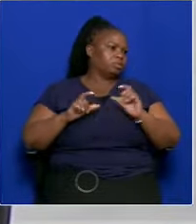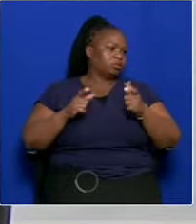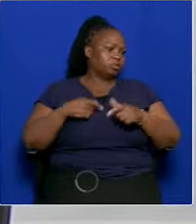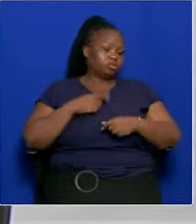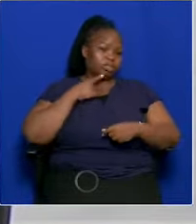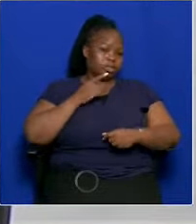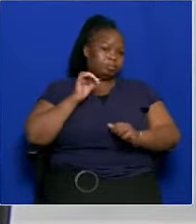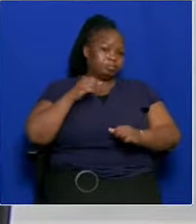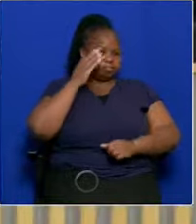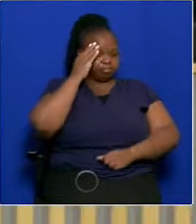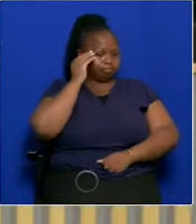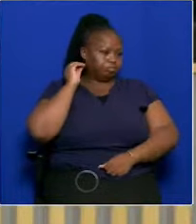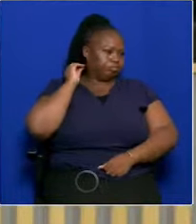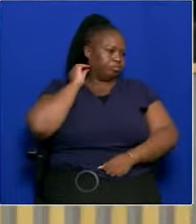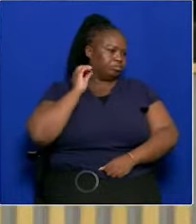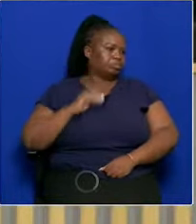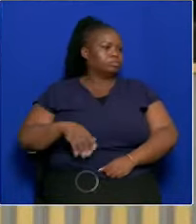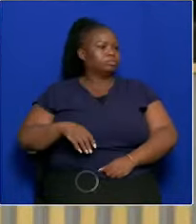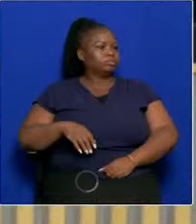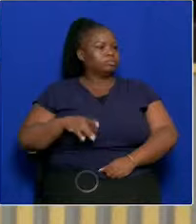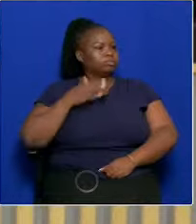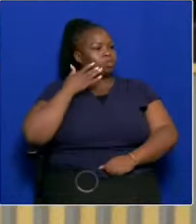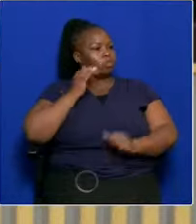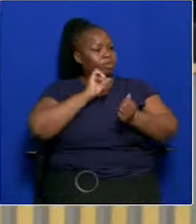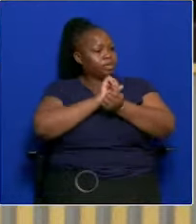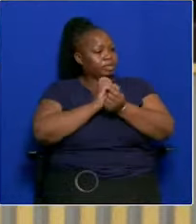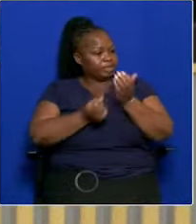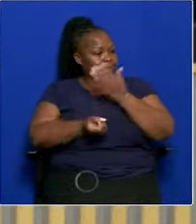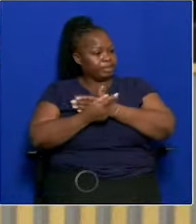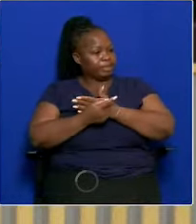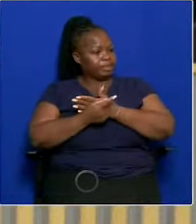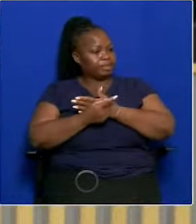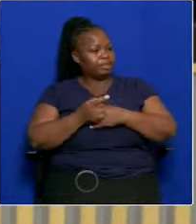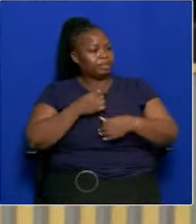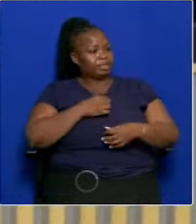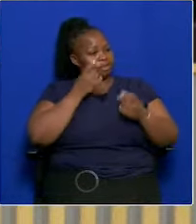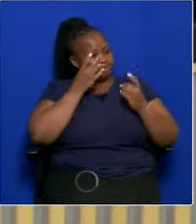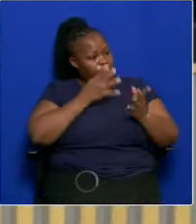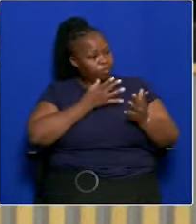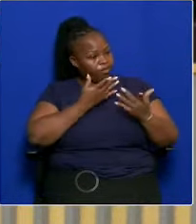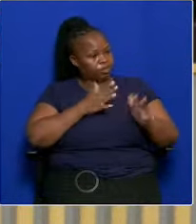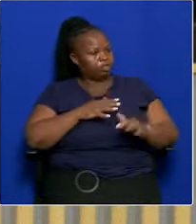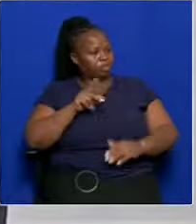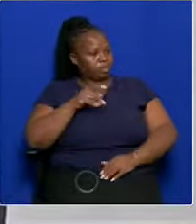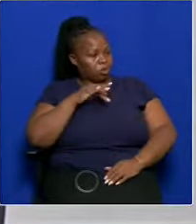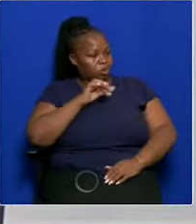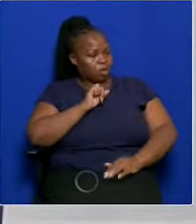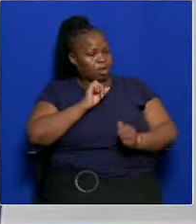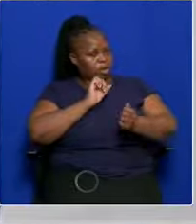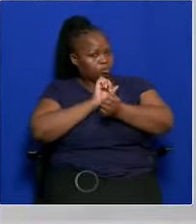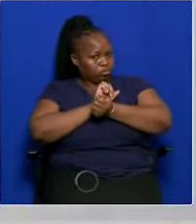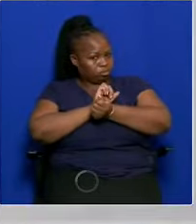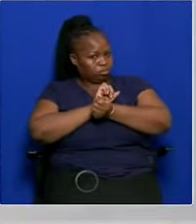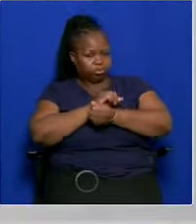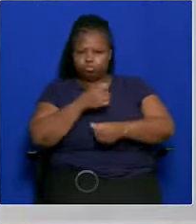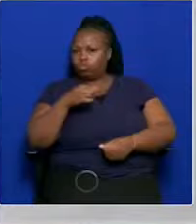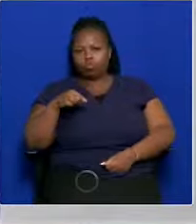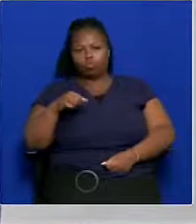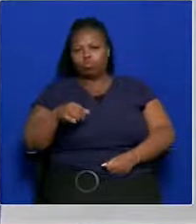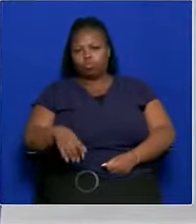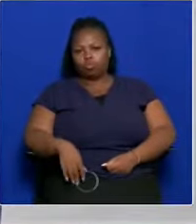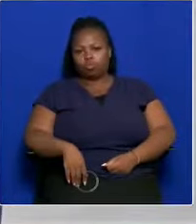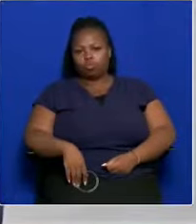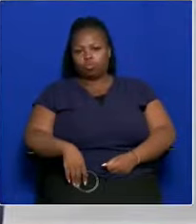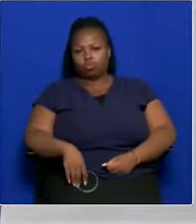arrest happened, you were informed, so you were notified that Mr. Kaula has been arrested? No. By Nkosi, did he not inform